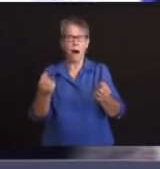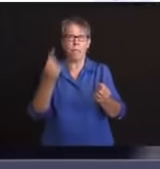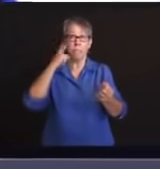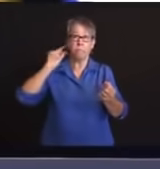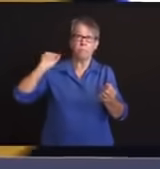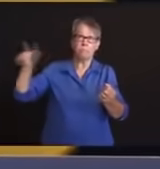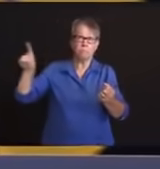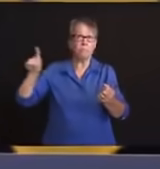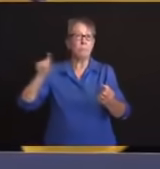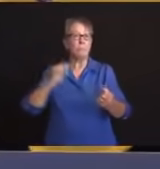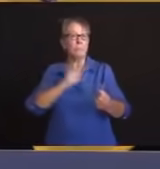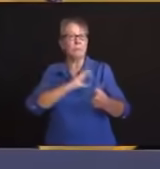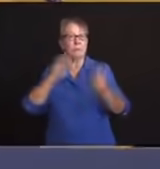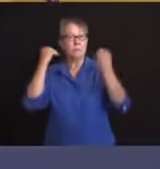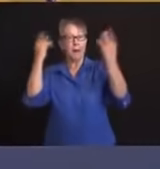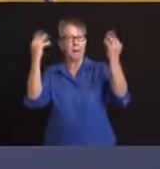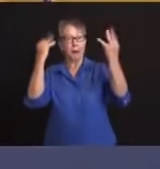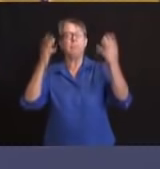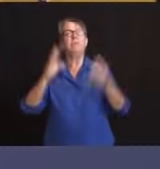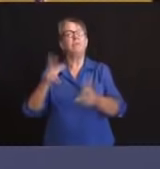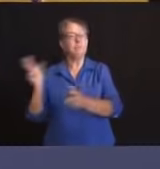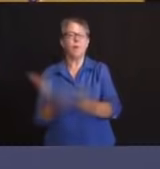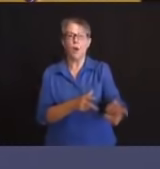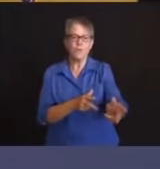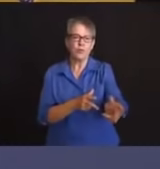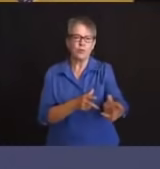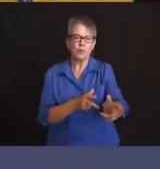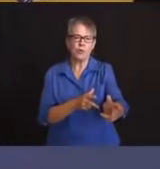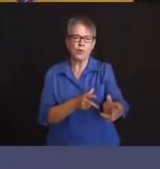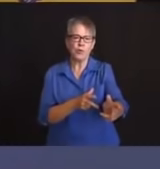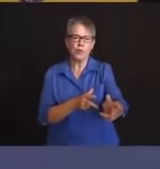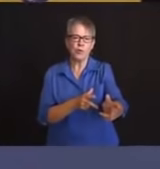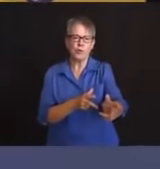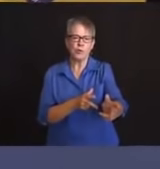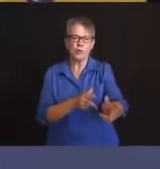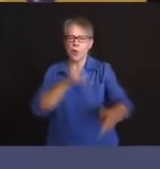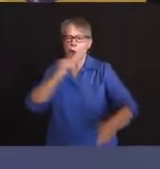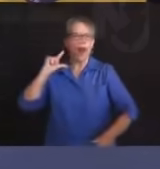things. Dan, could you put up the phase slide right now? Do you mind?